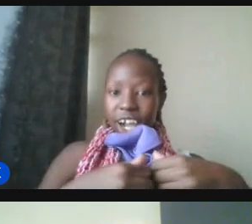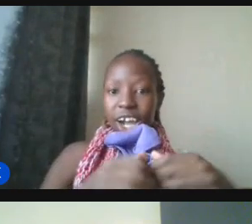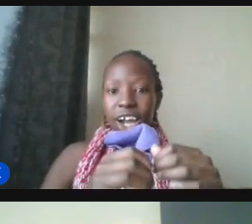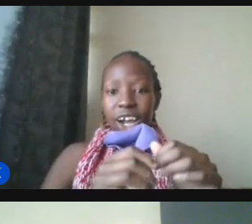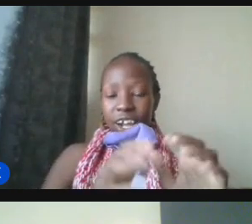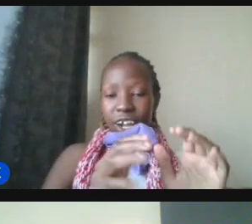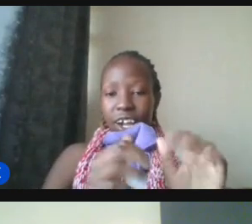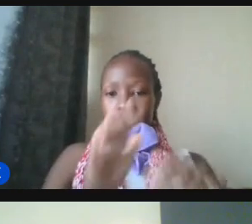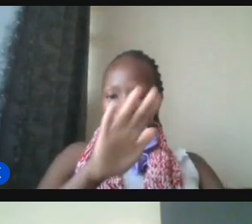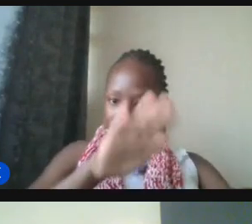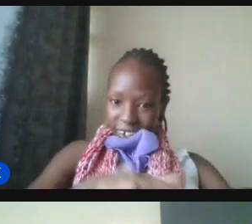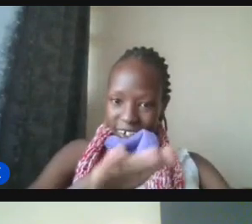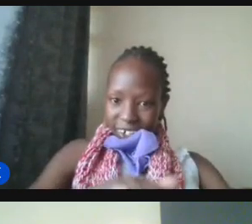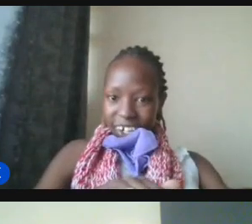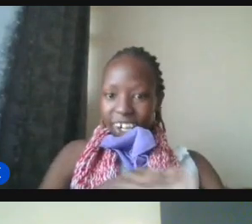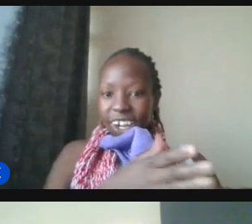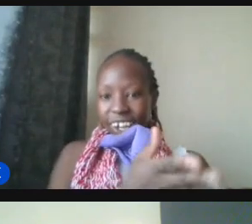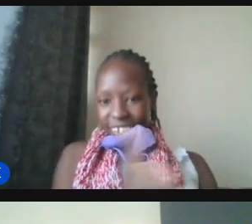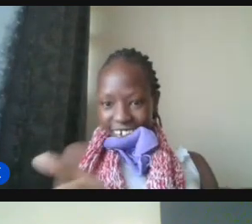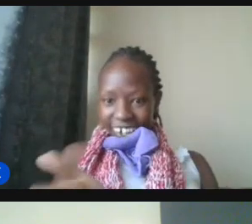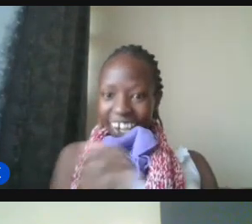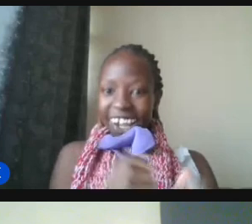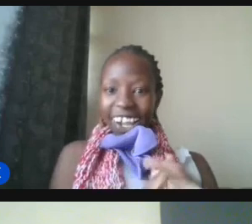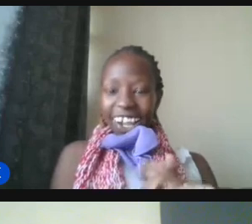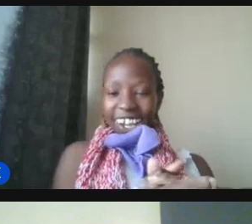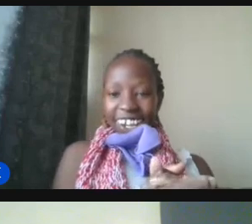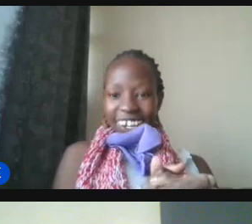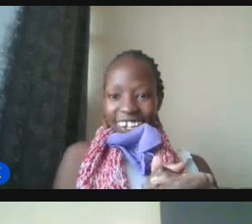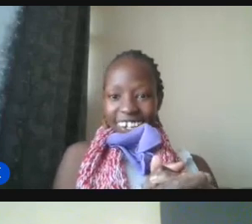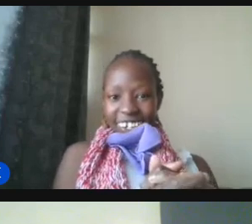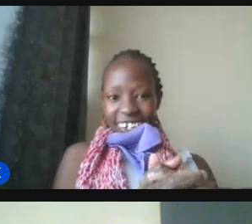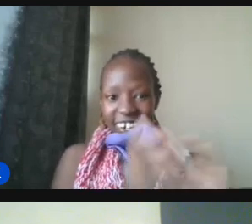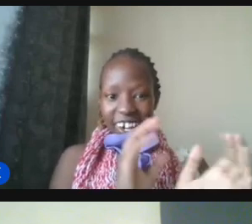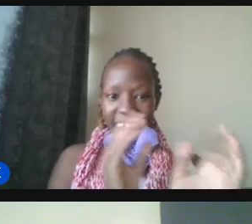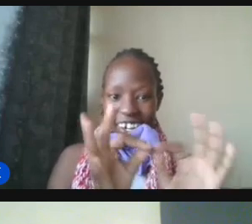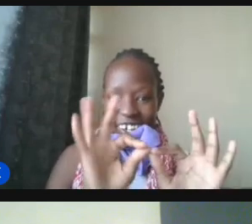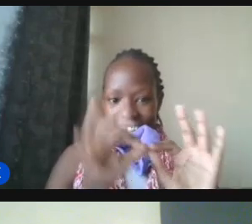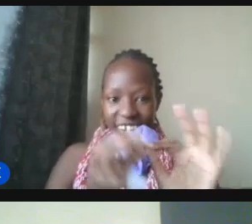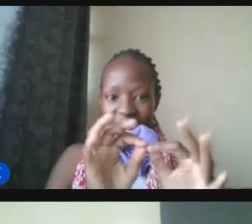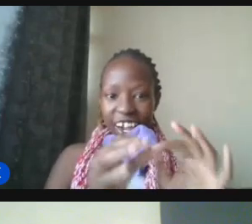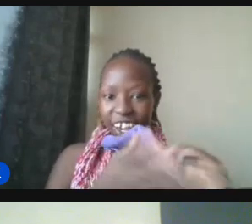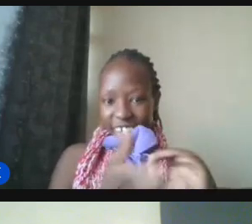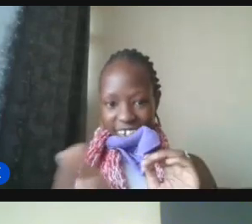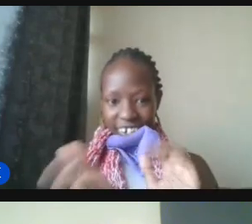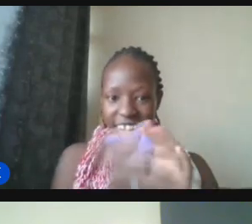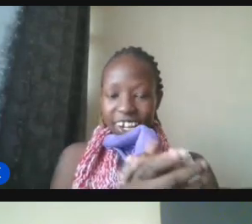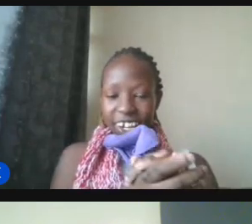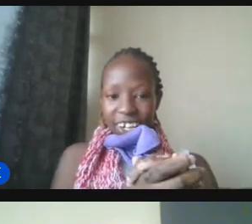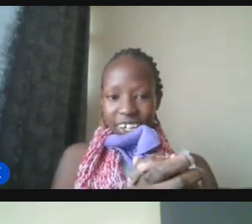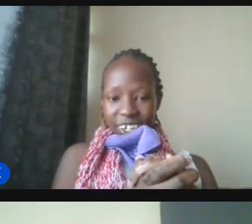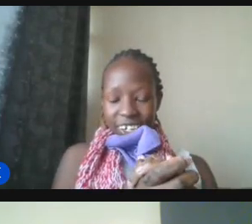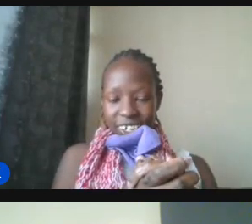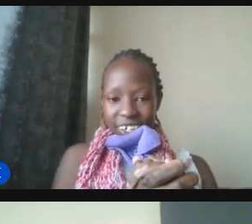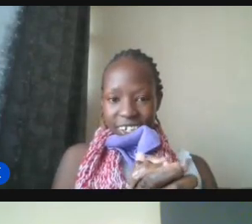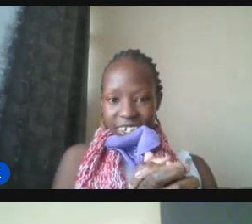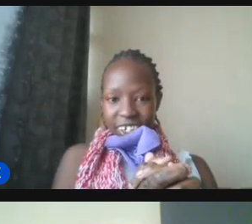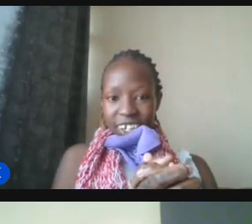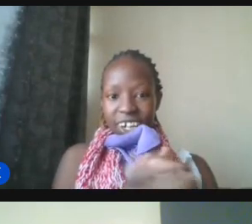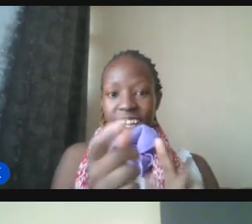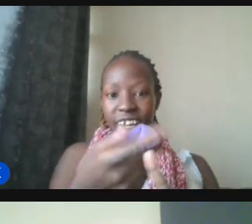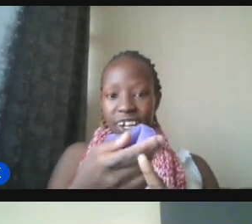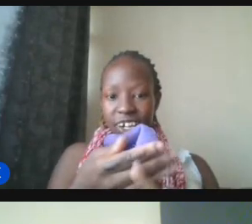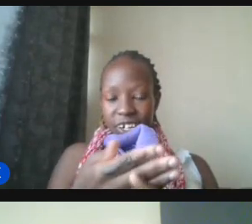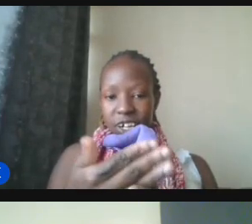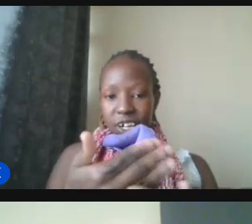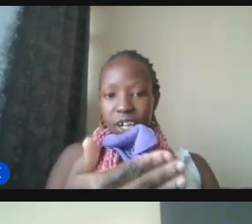We are having an amazing panel that will discuss all this, and also we